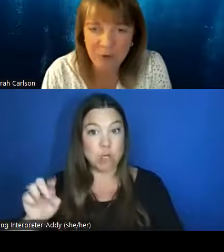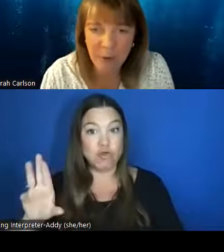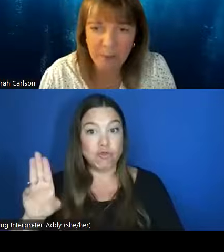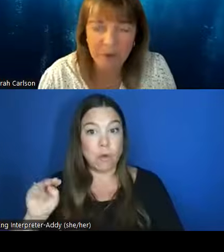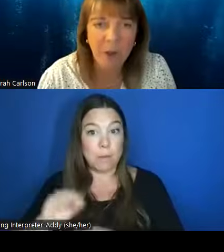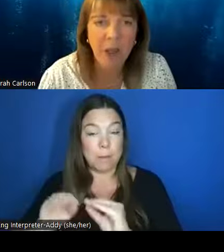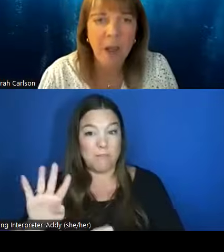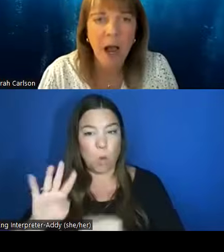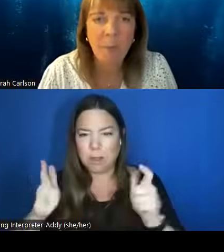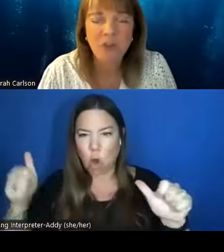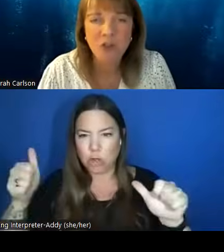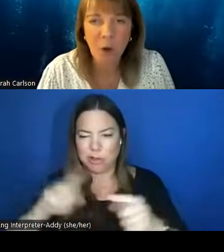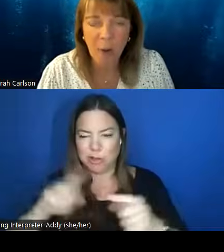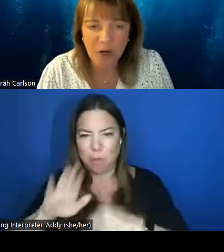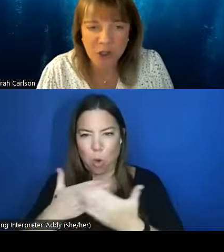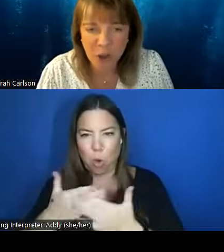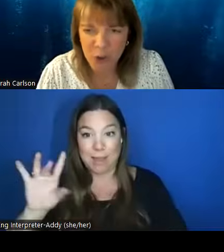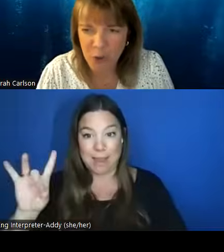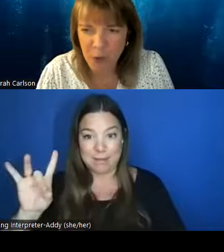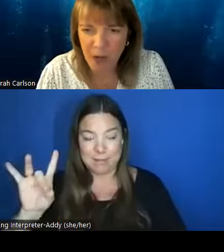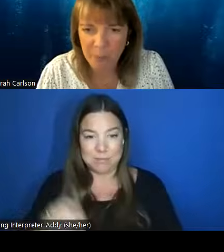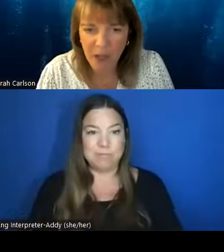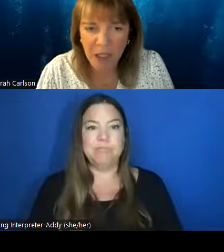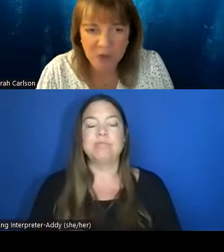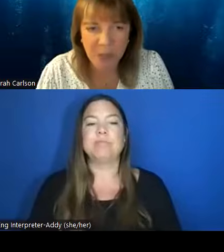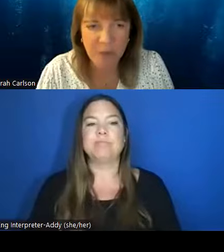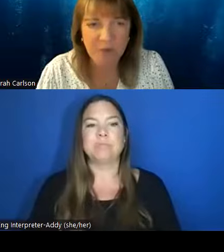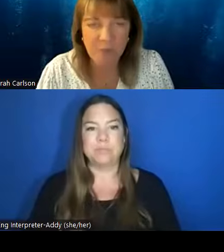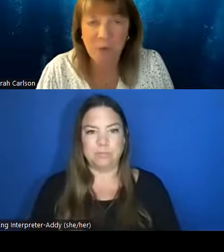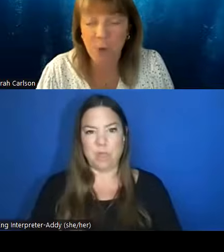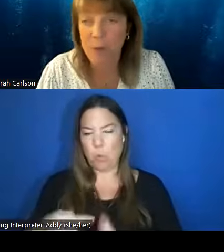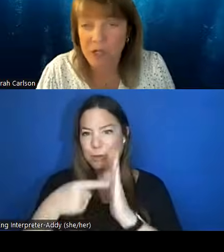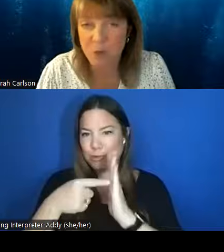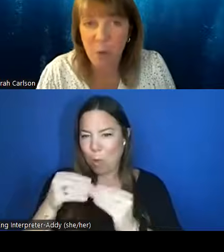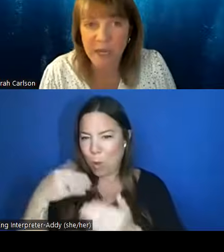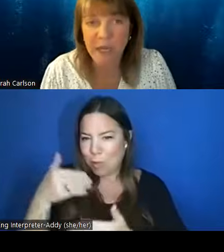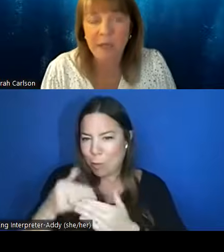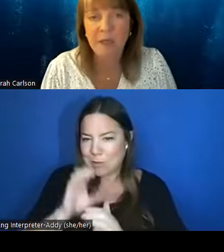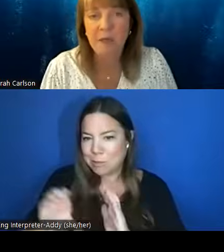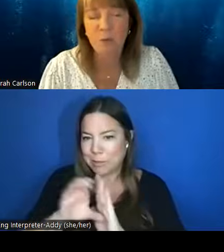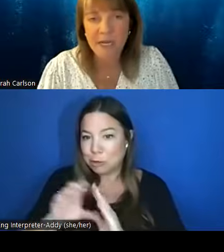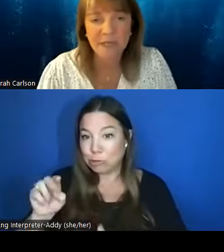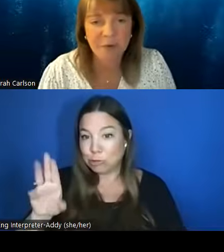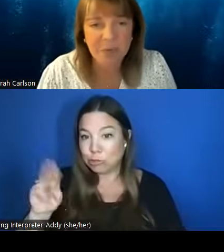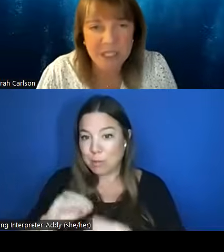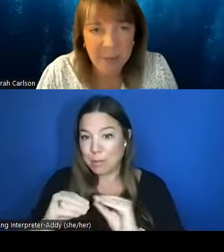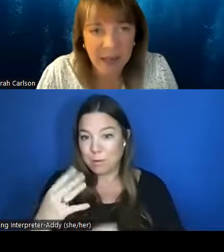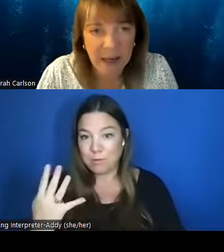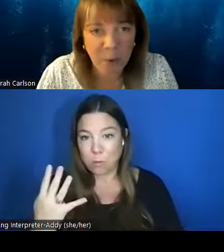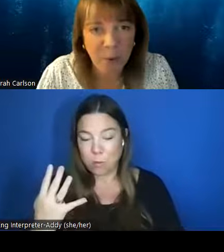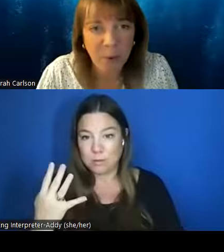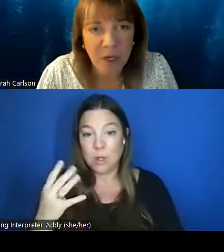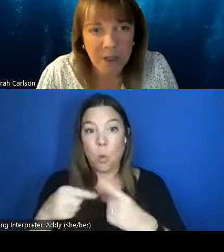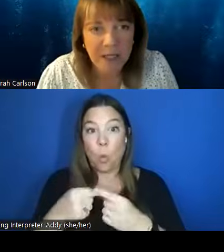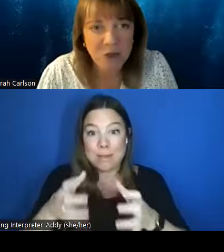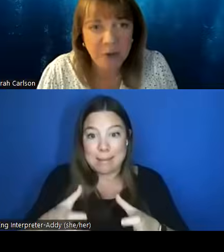8 drums. So I want to show you a close-up of drum 4, because when we raised it from the seabed,